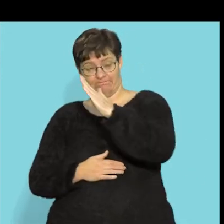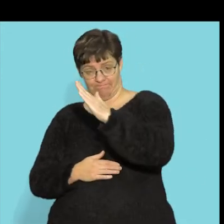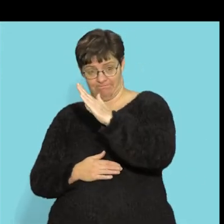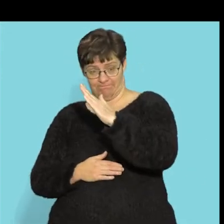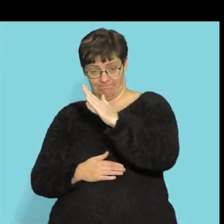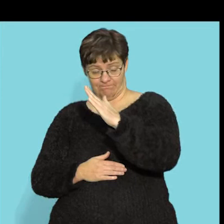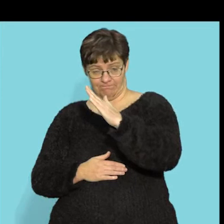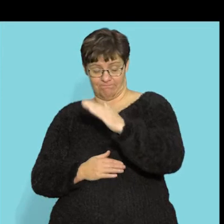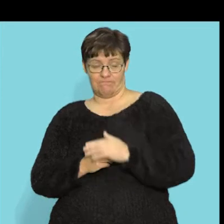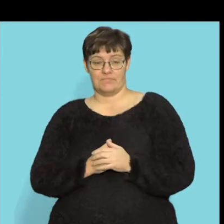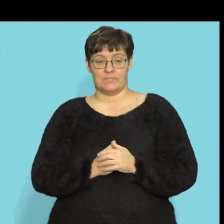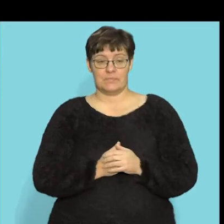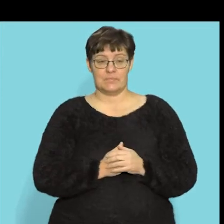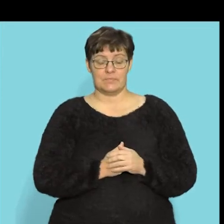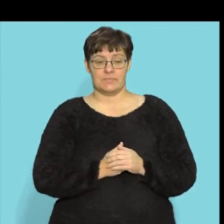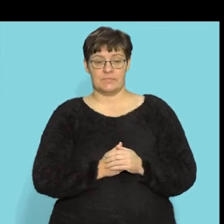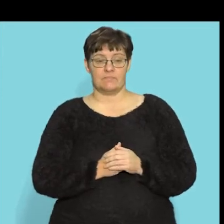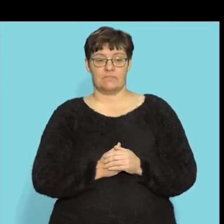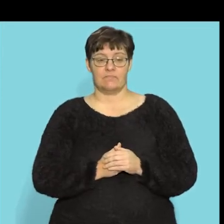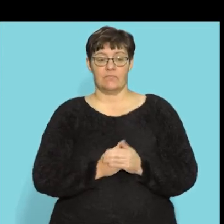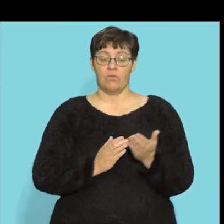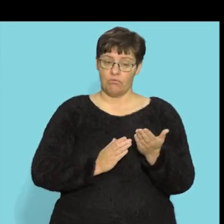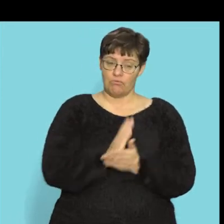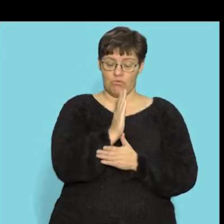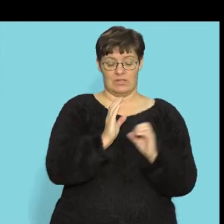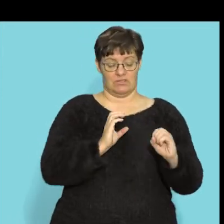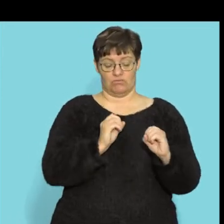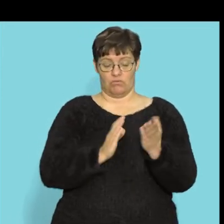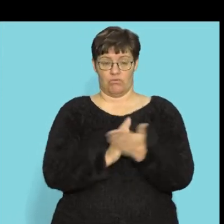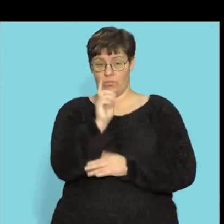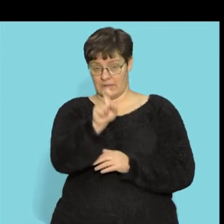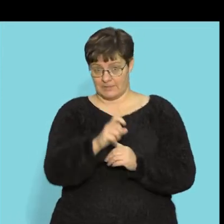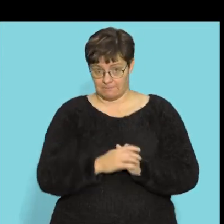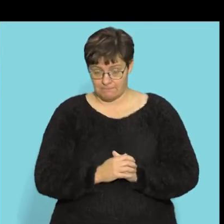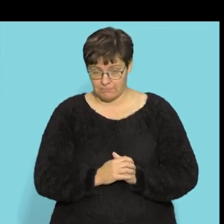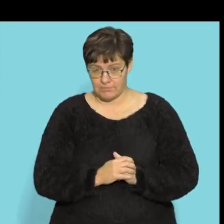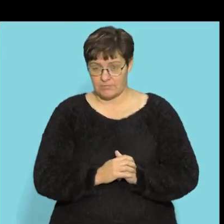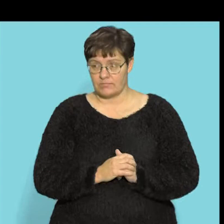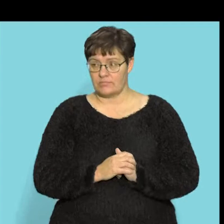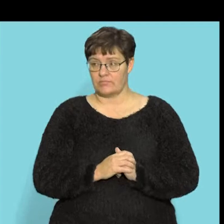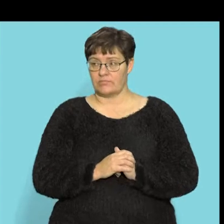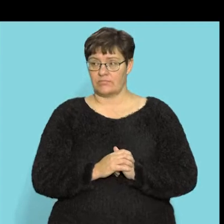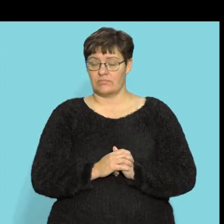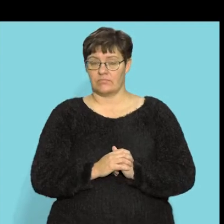must get a linear or a straight line graph, okay, that passes through the origin, okay?